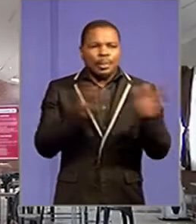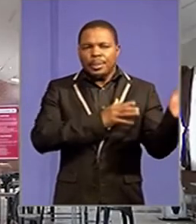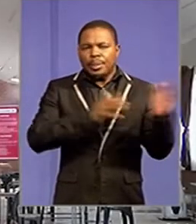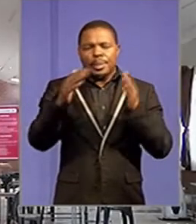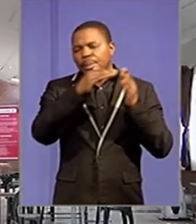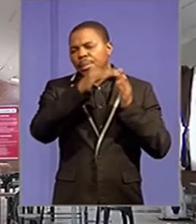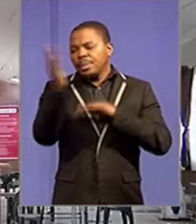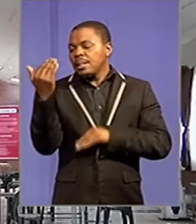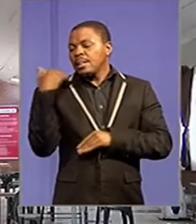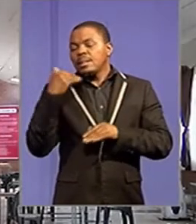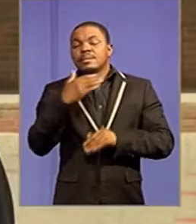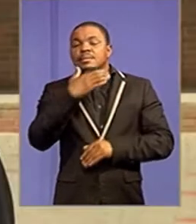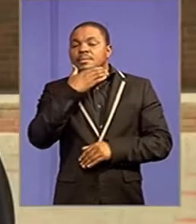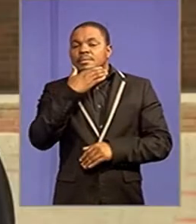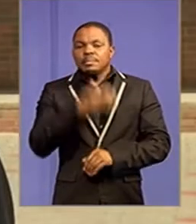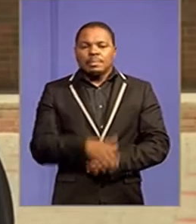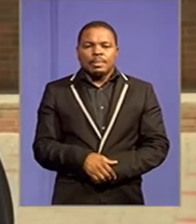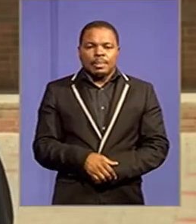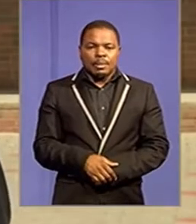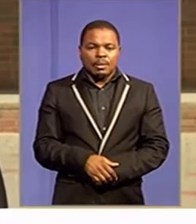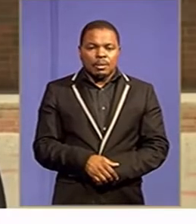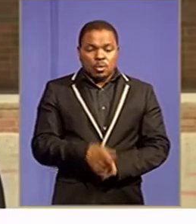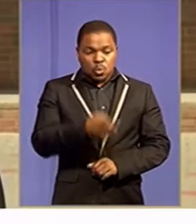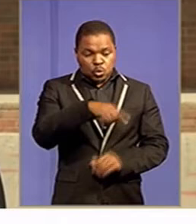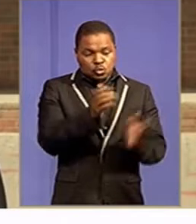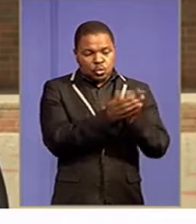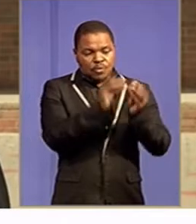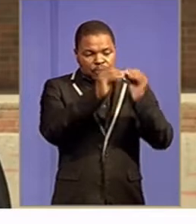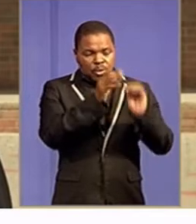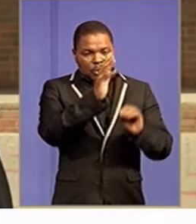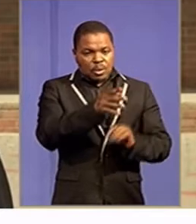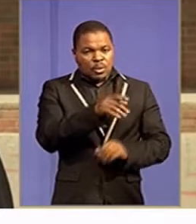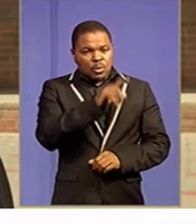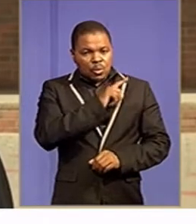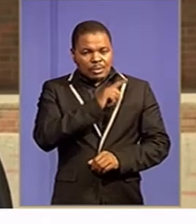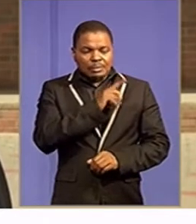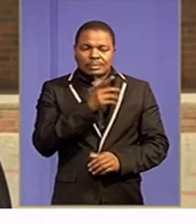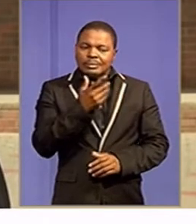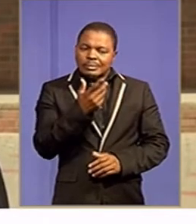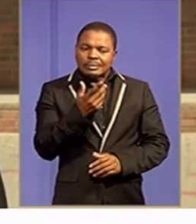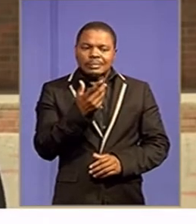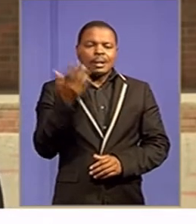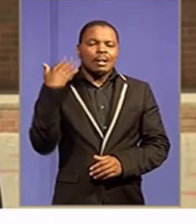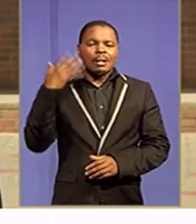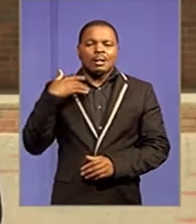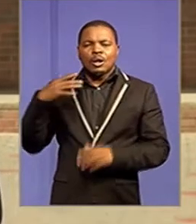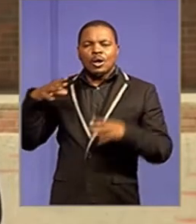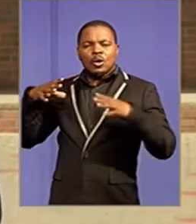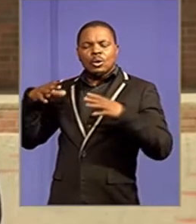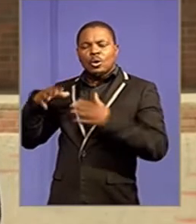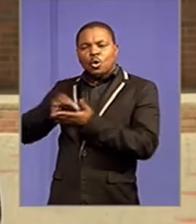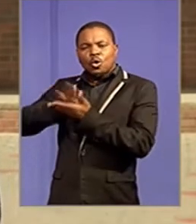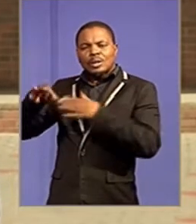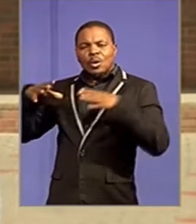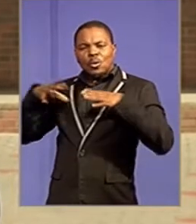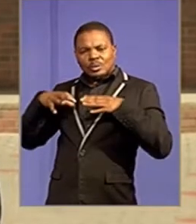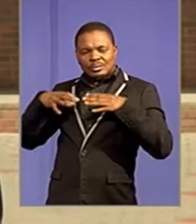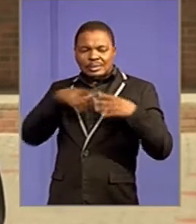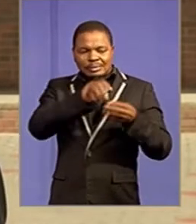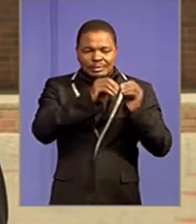ledimo ka Disemere. Re kgona go lokisa sekolo go ba nne le nako ya di-holidays tse di-contractors empa re tshepa